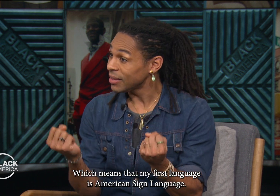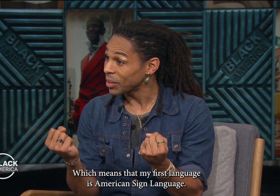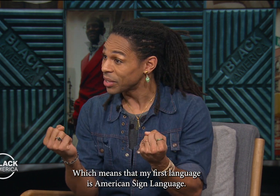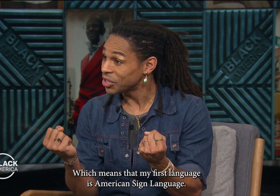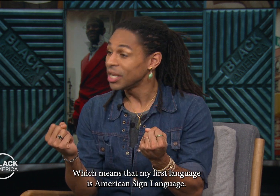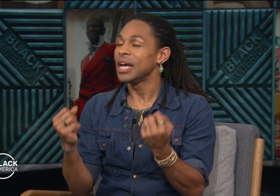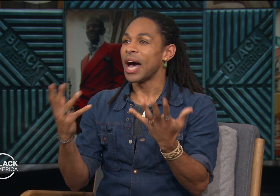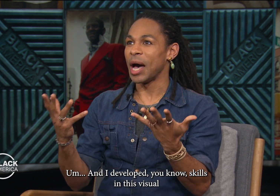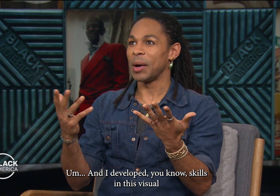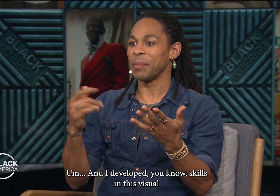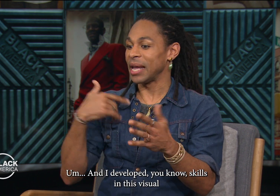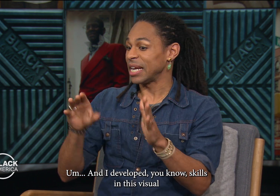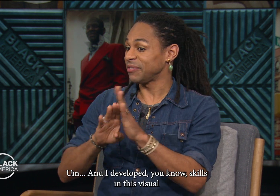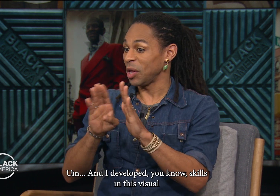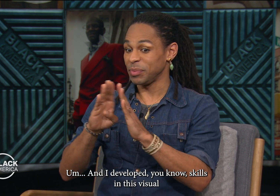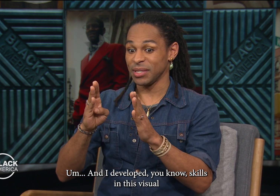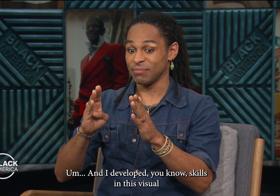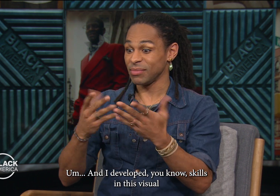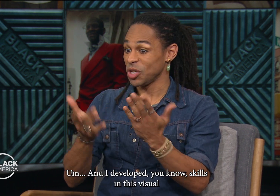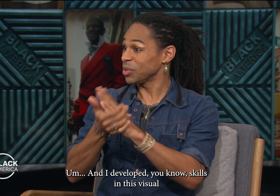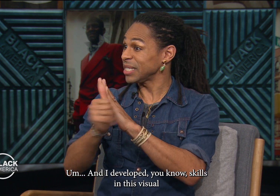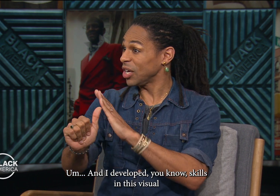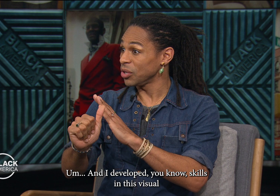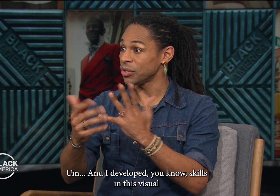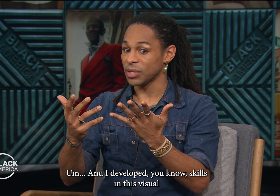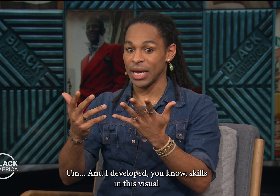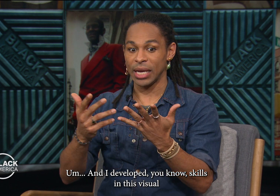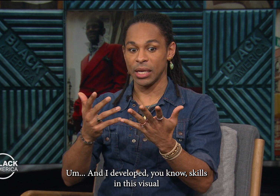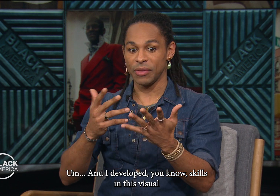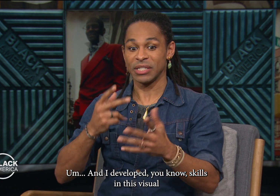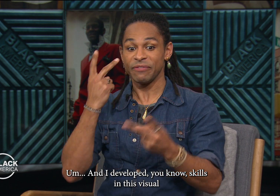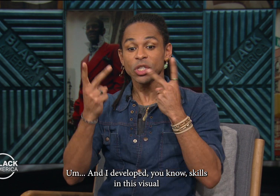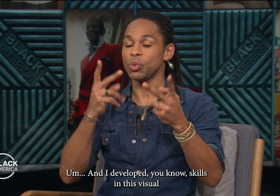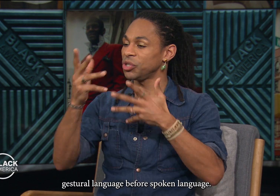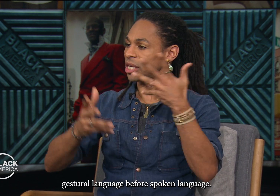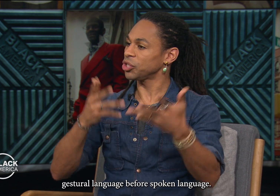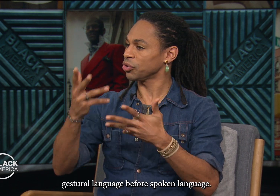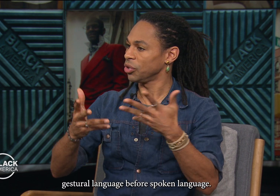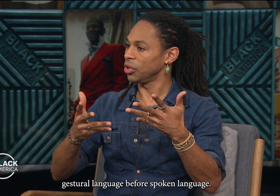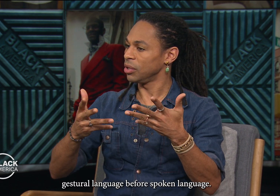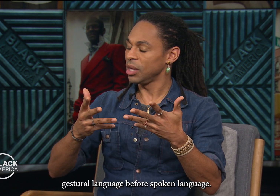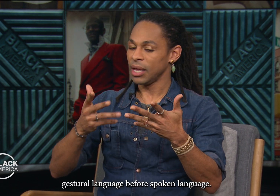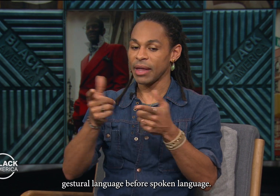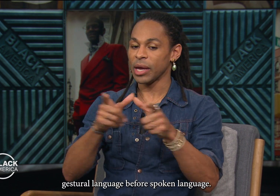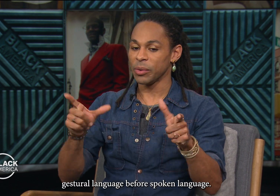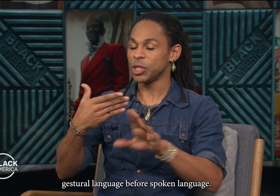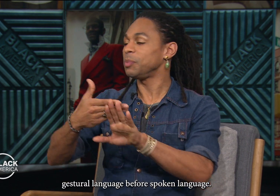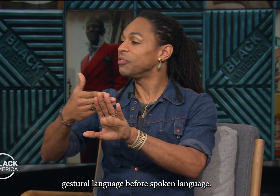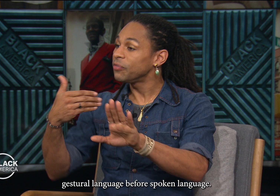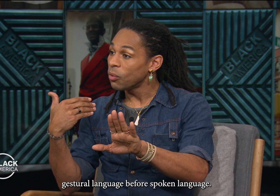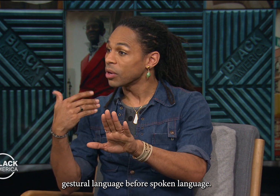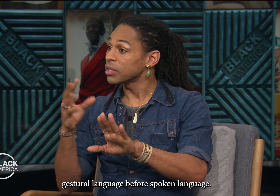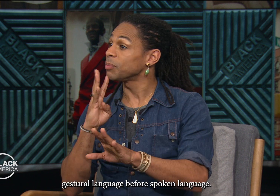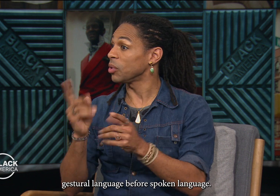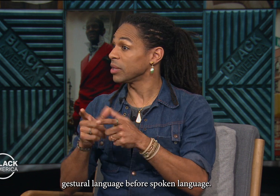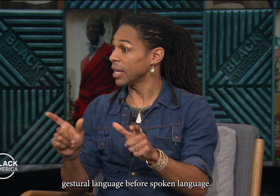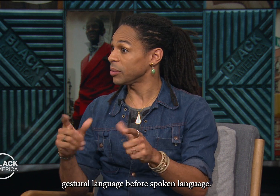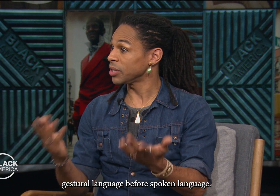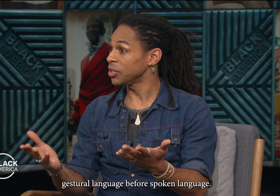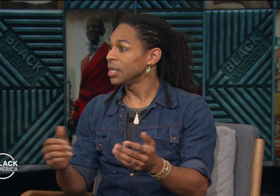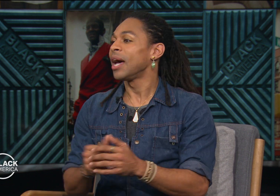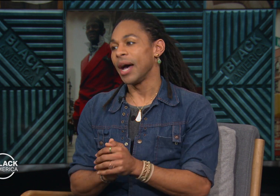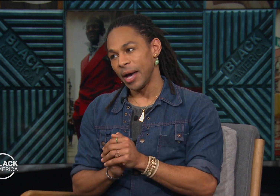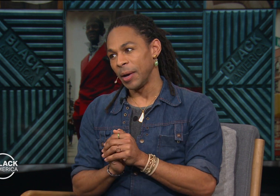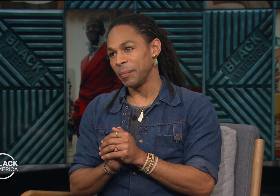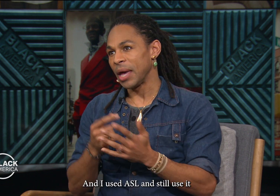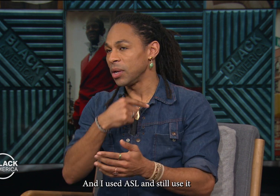American Sign Language. And I developed skills in this visual gestural language before spoken